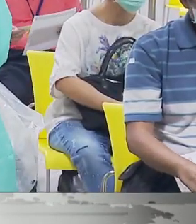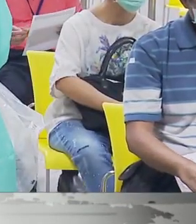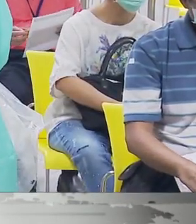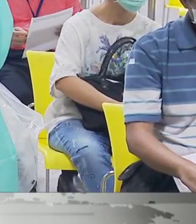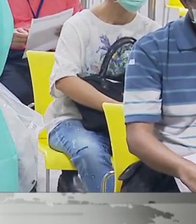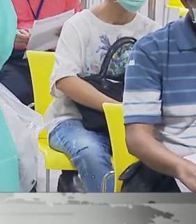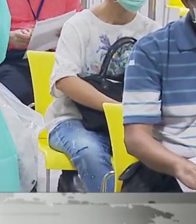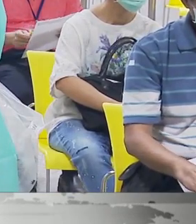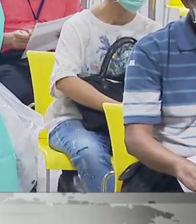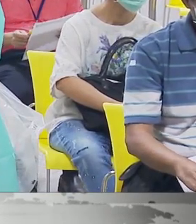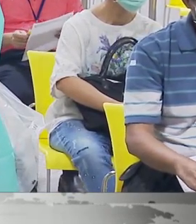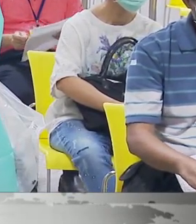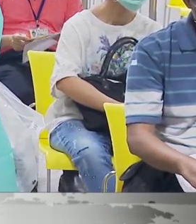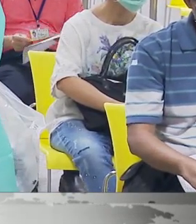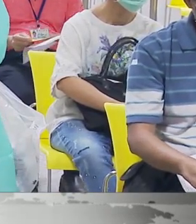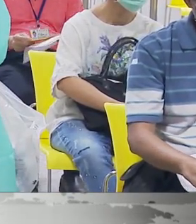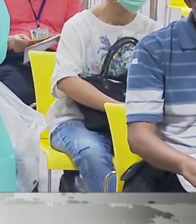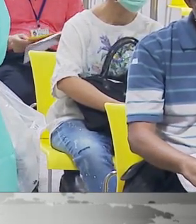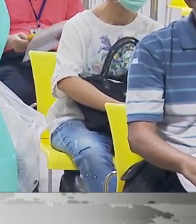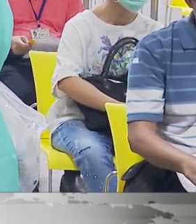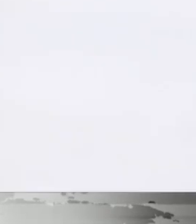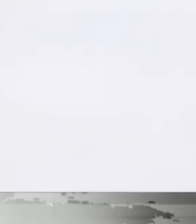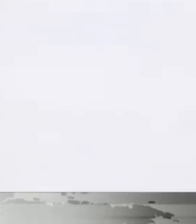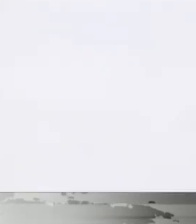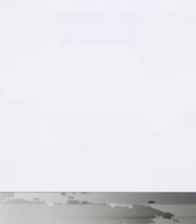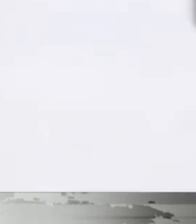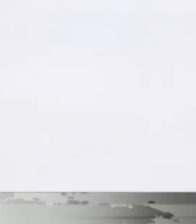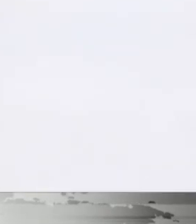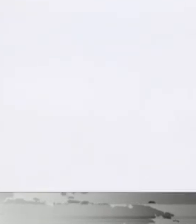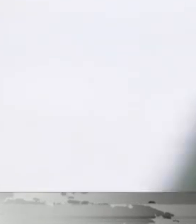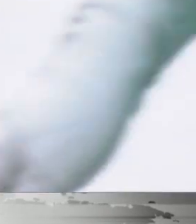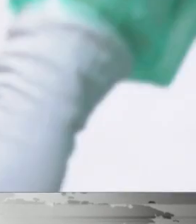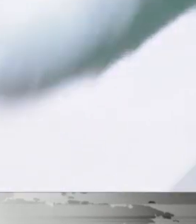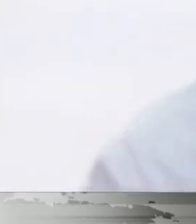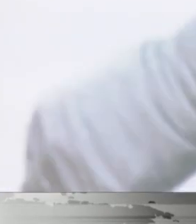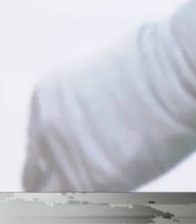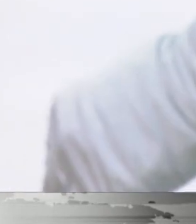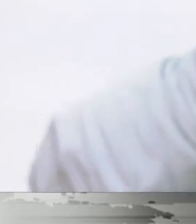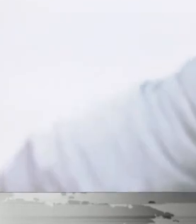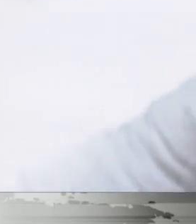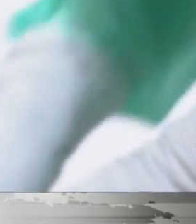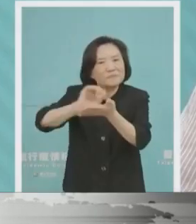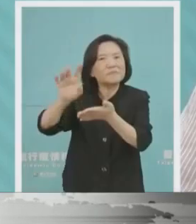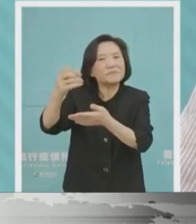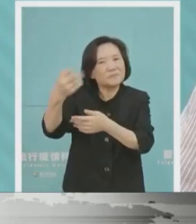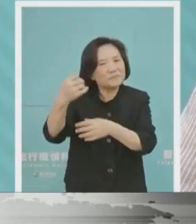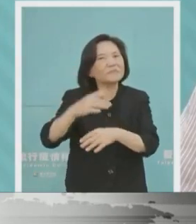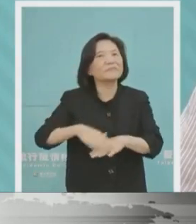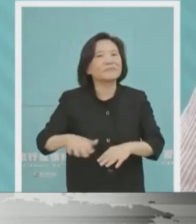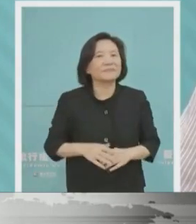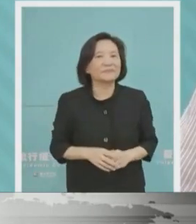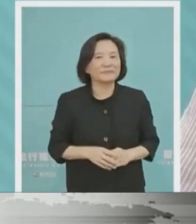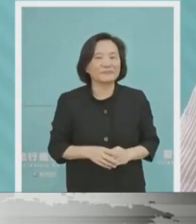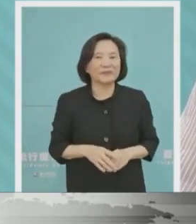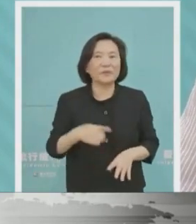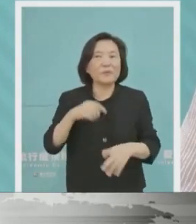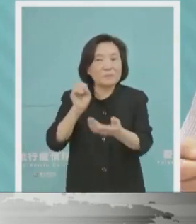local governments are saying they don't have enough vaccines. Some say they'll have to put their vaccination drives on hold.